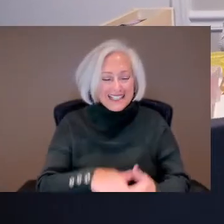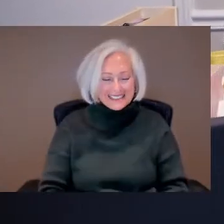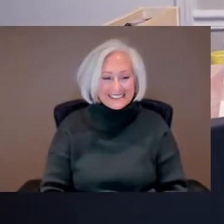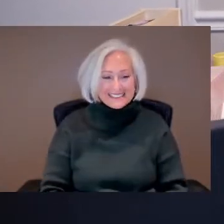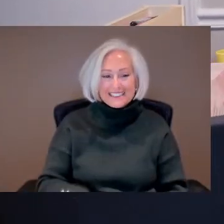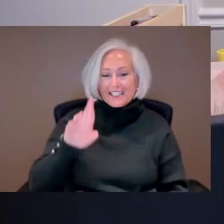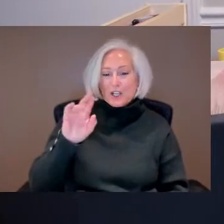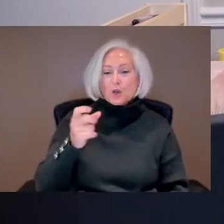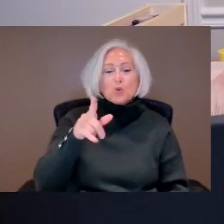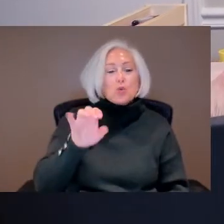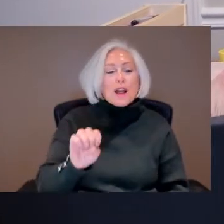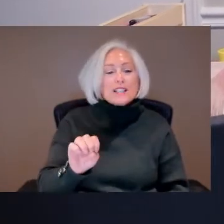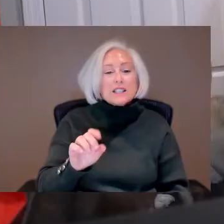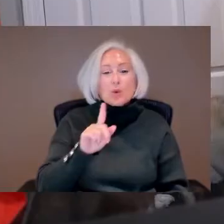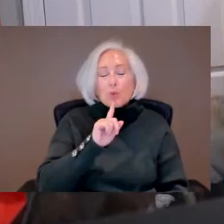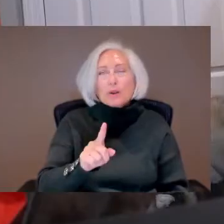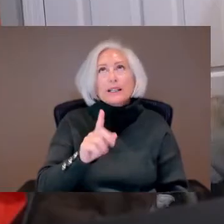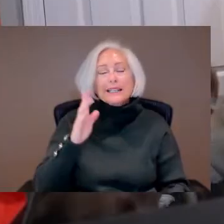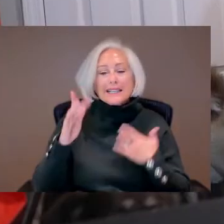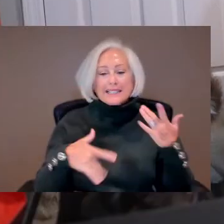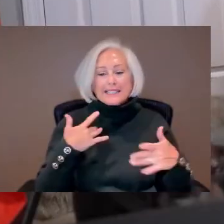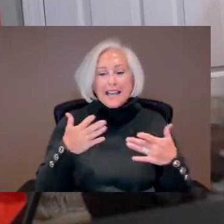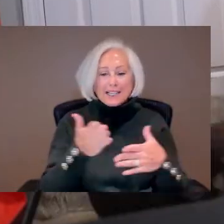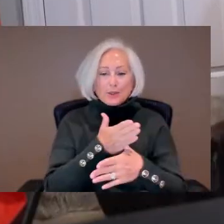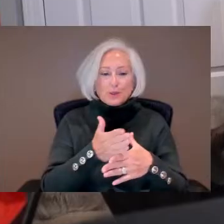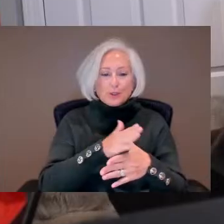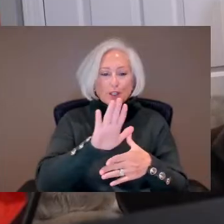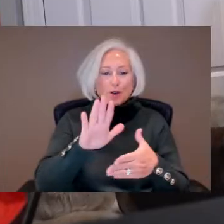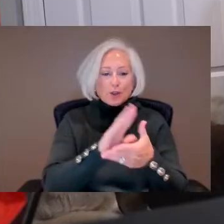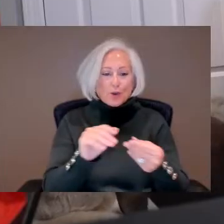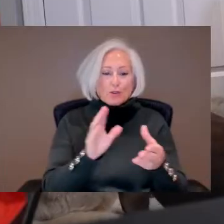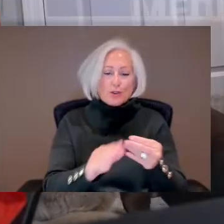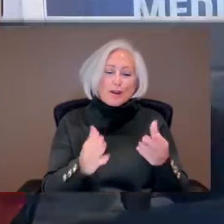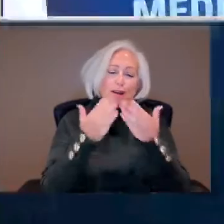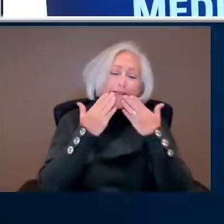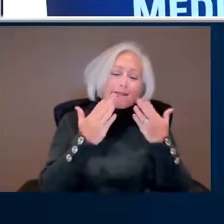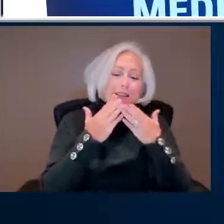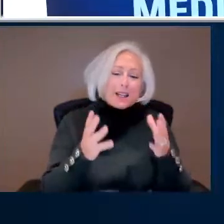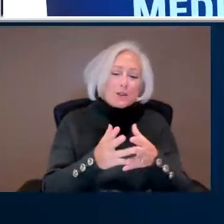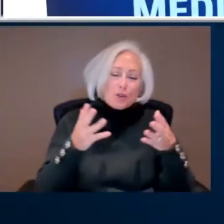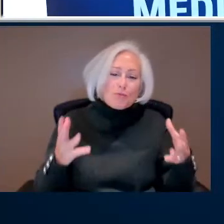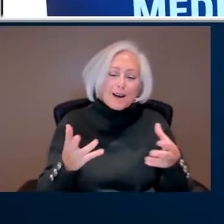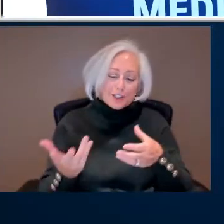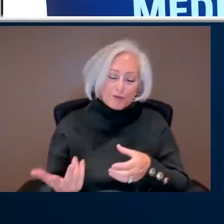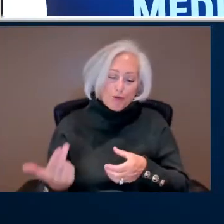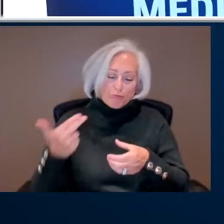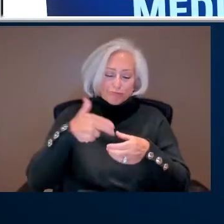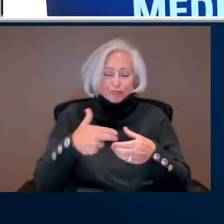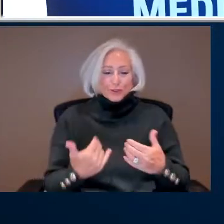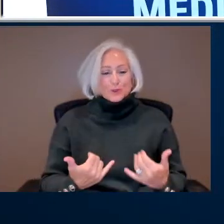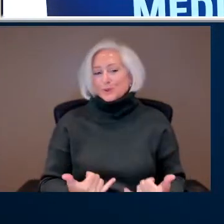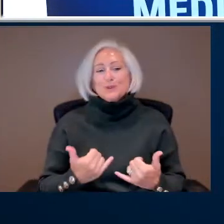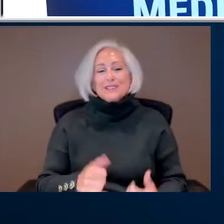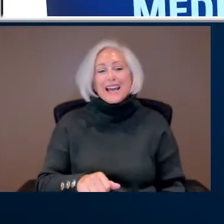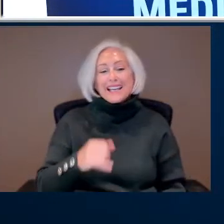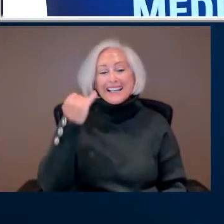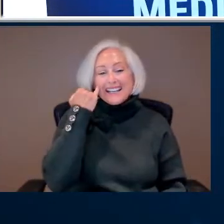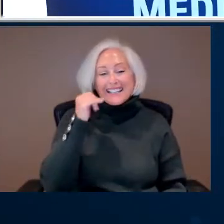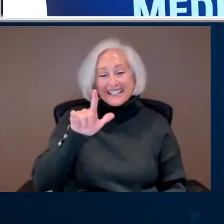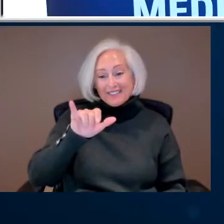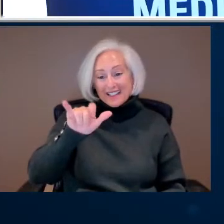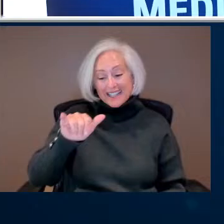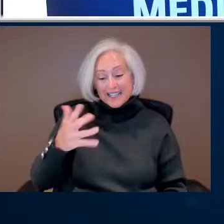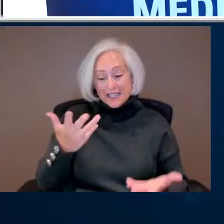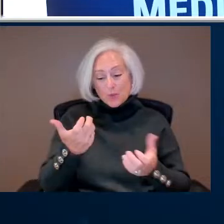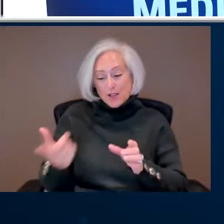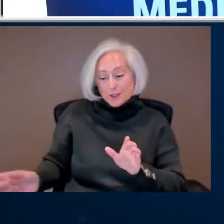just so thrilled to share your story, and we just can't thank you enough for being with us today. And if Lily wants to step into the picture,